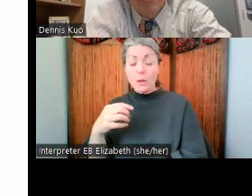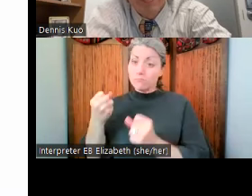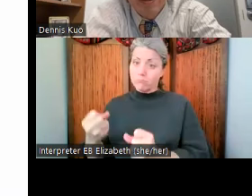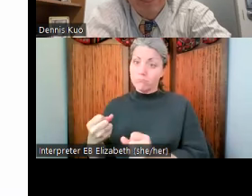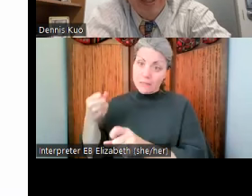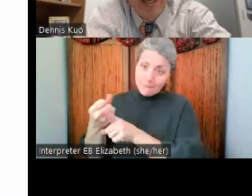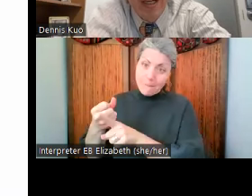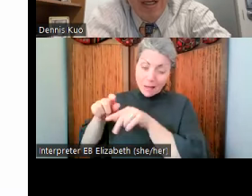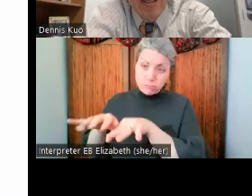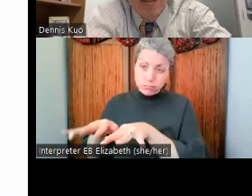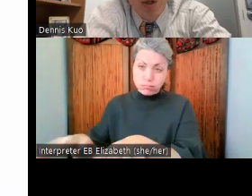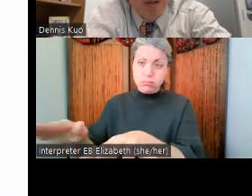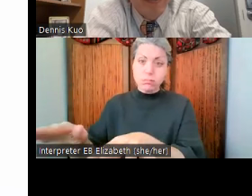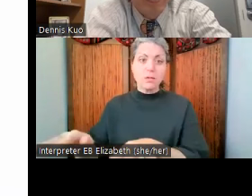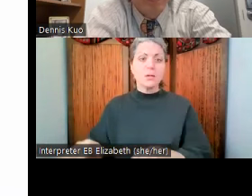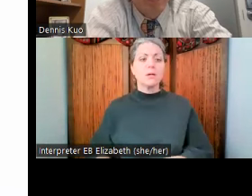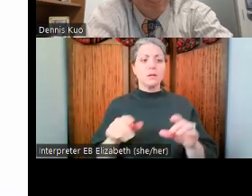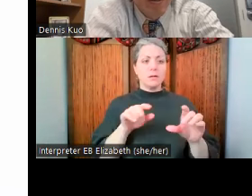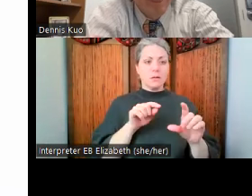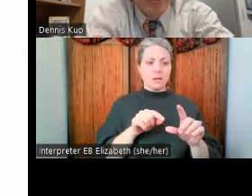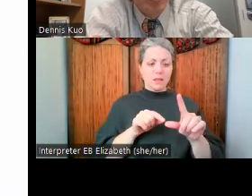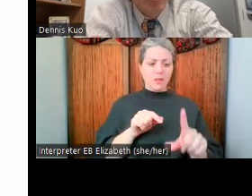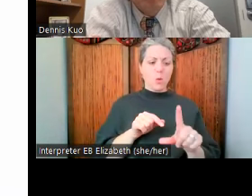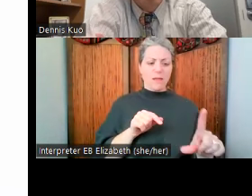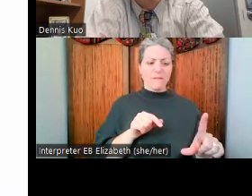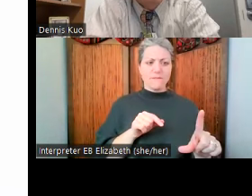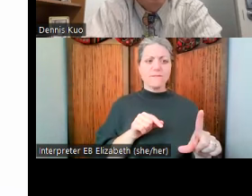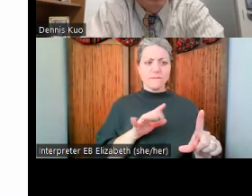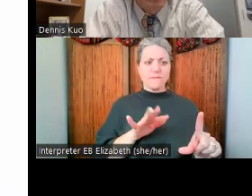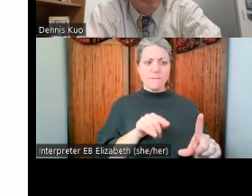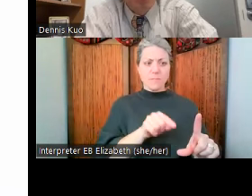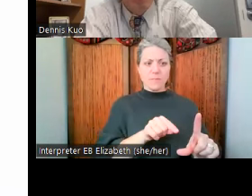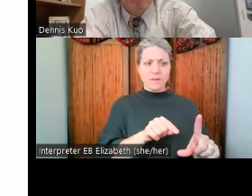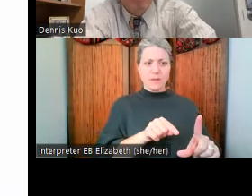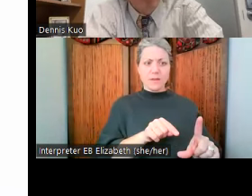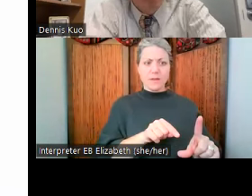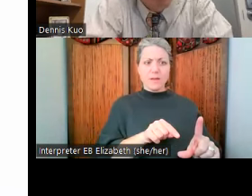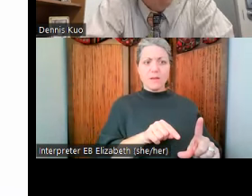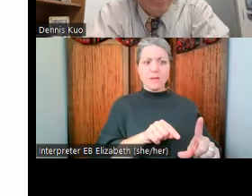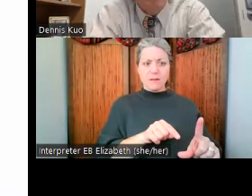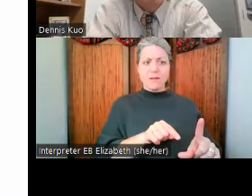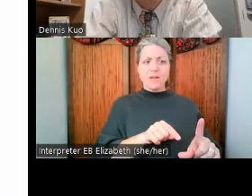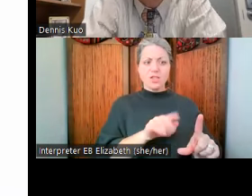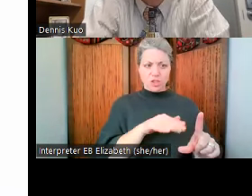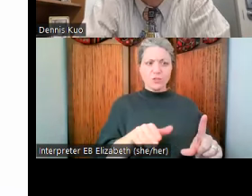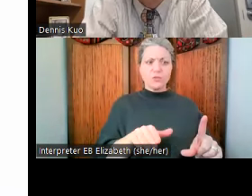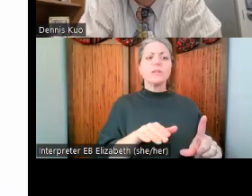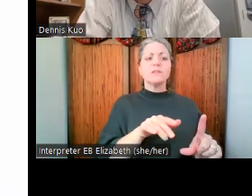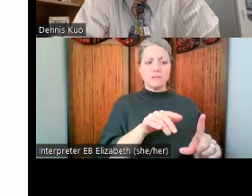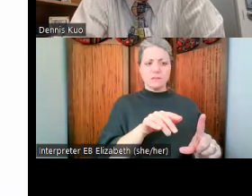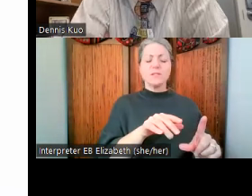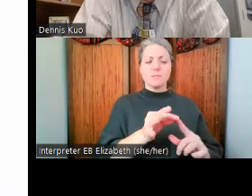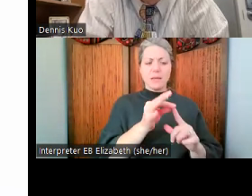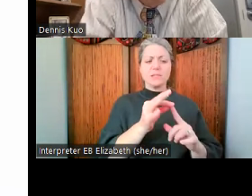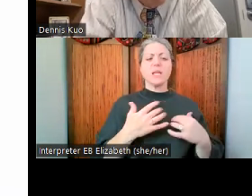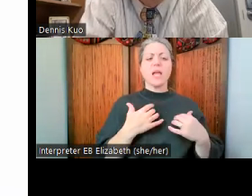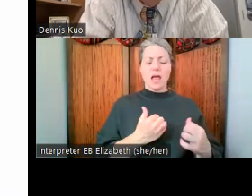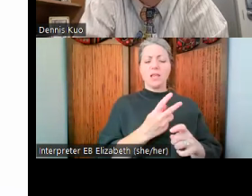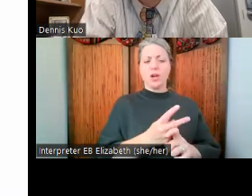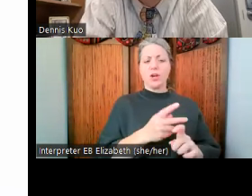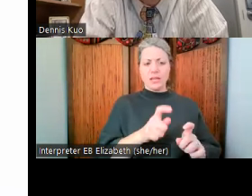and their families. Lower left-hand corner, children with special healthcare needs require more and different types of services than those for typically